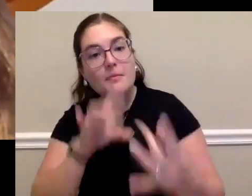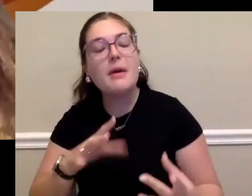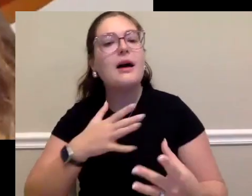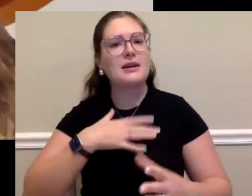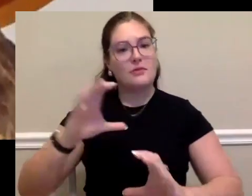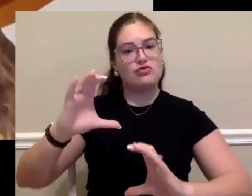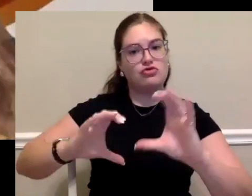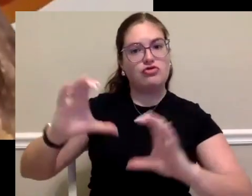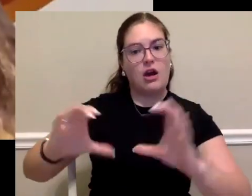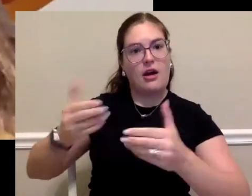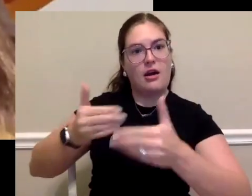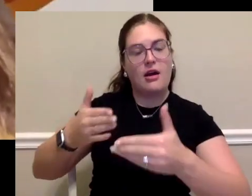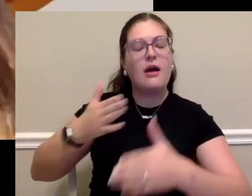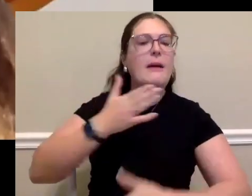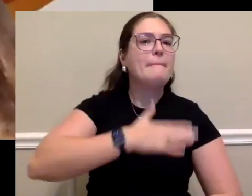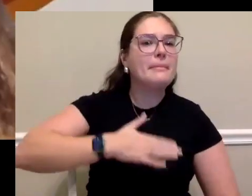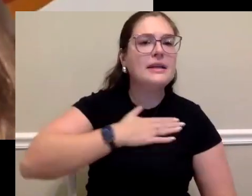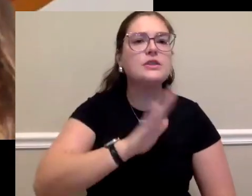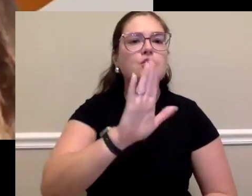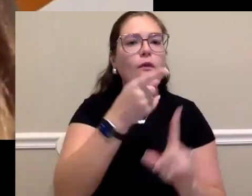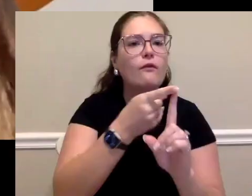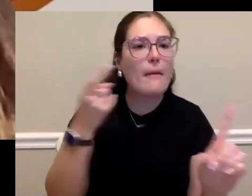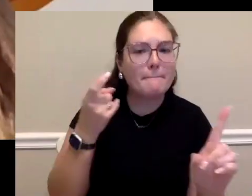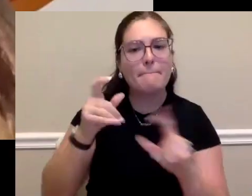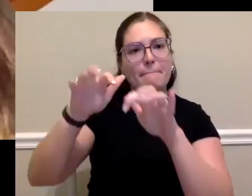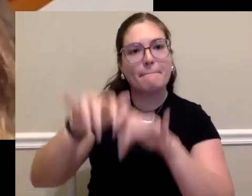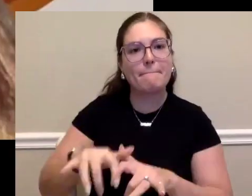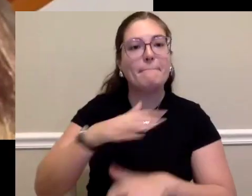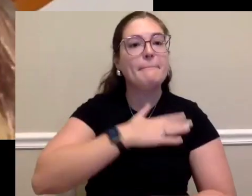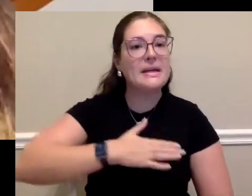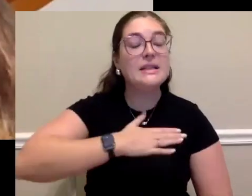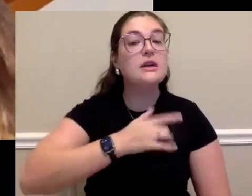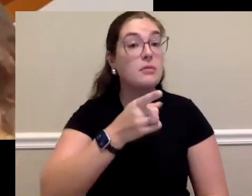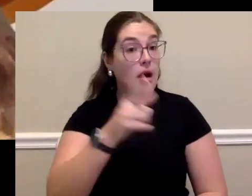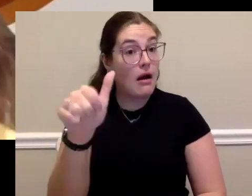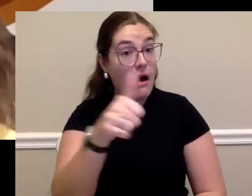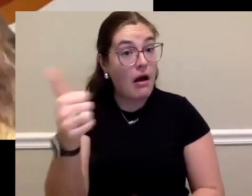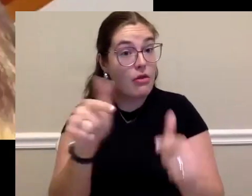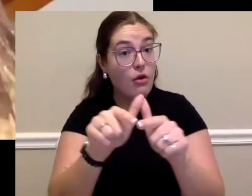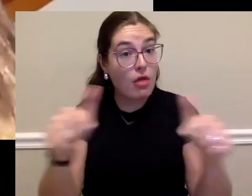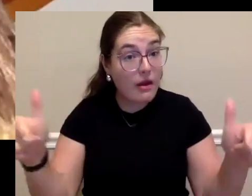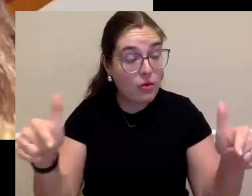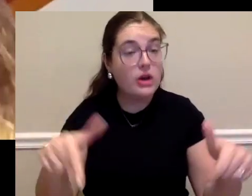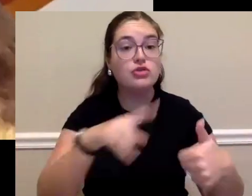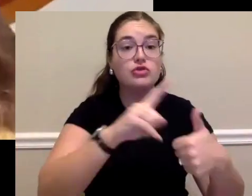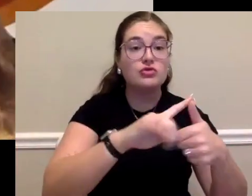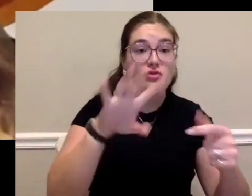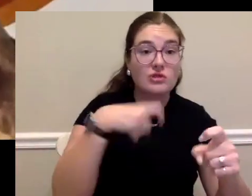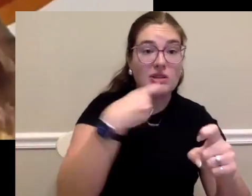in the chat where you're connecting from. And also, if you speak a language other than